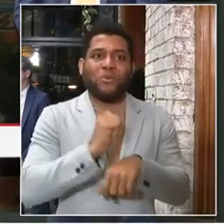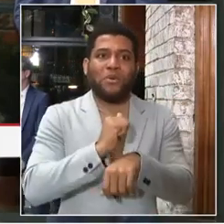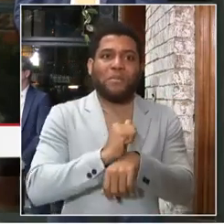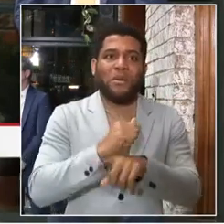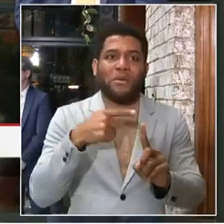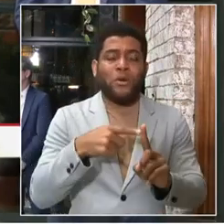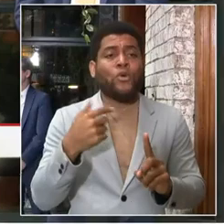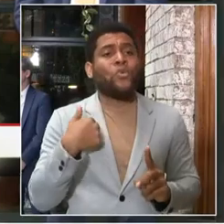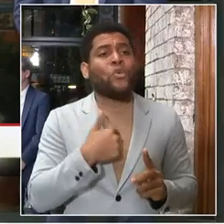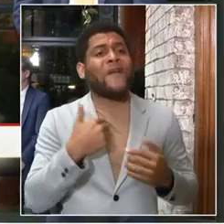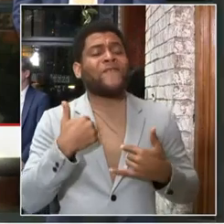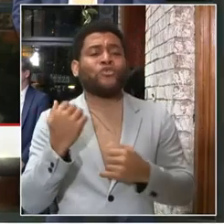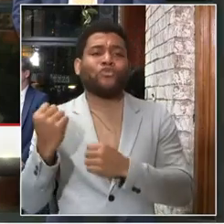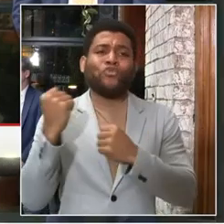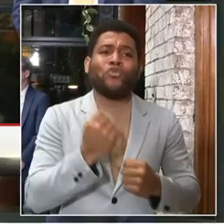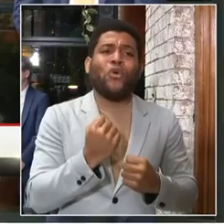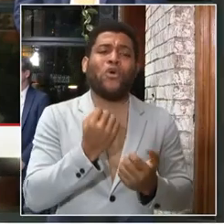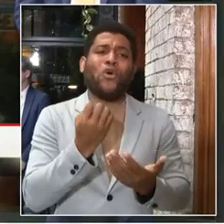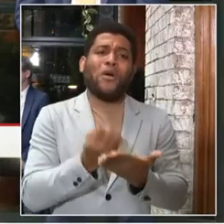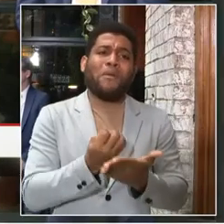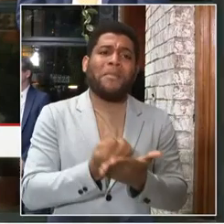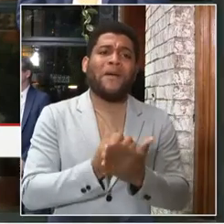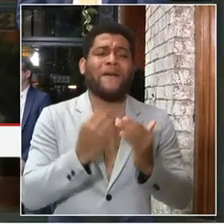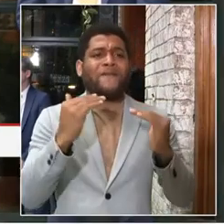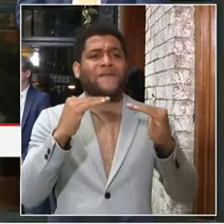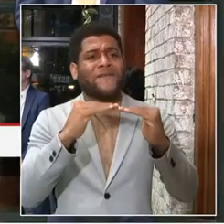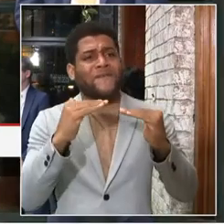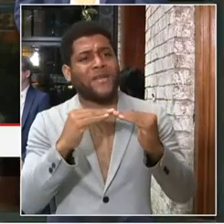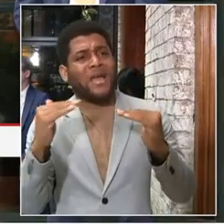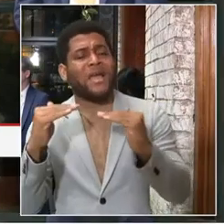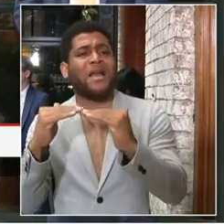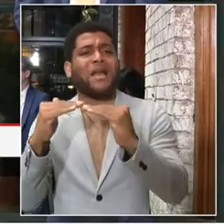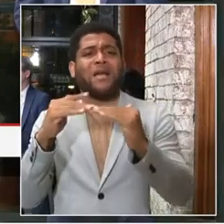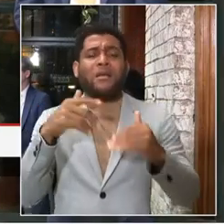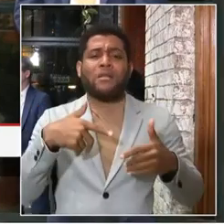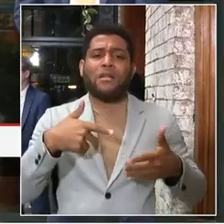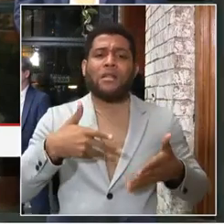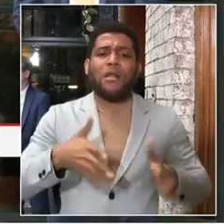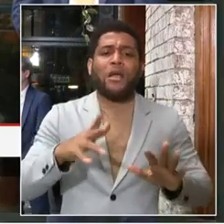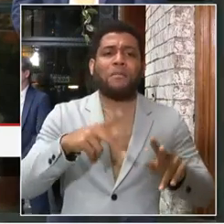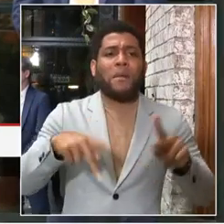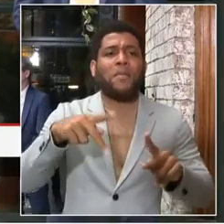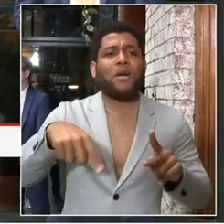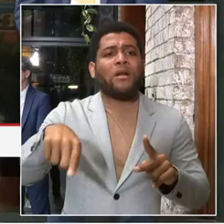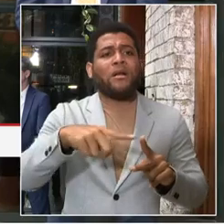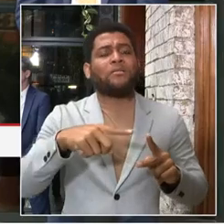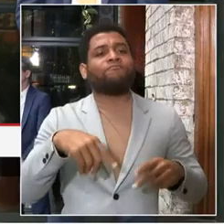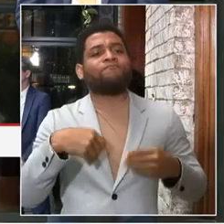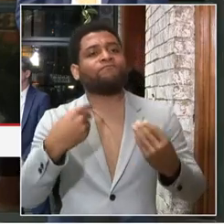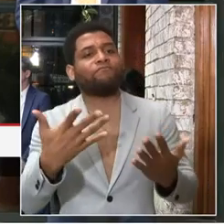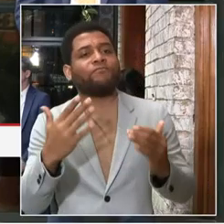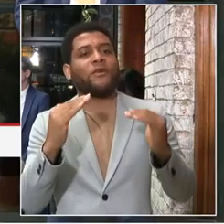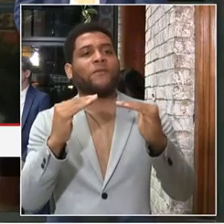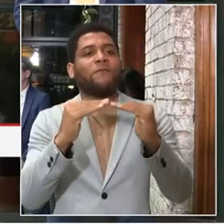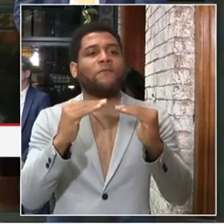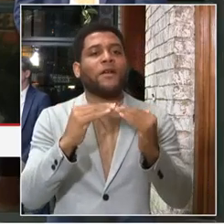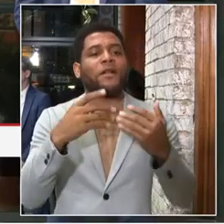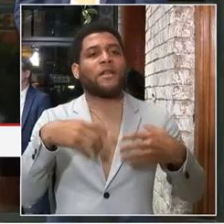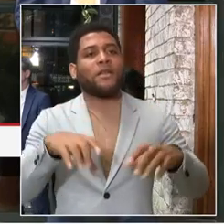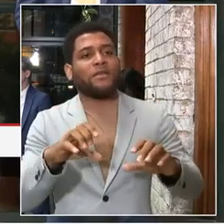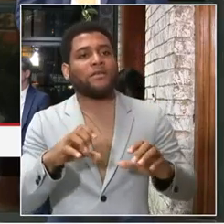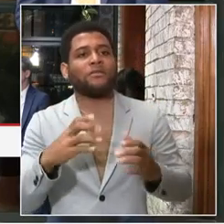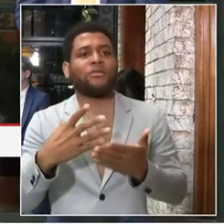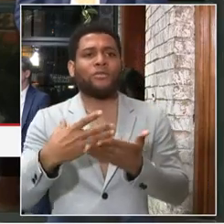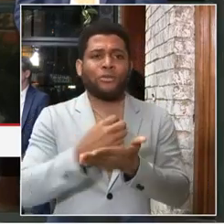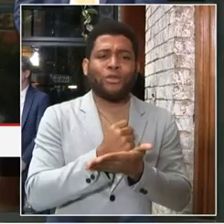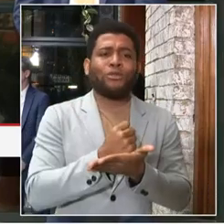city that is fair and allows people it gives them a fair shot, helps them earn a good wage,